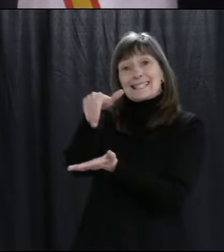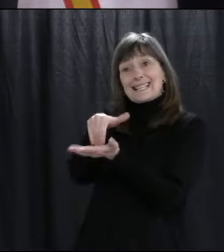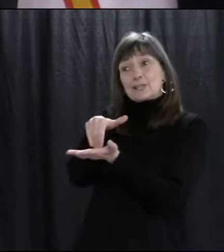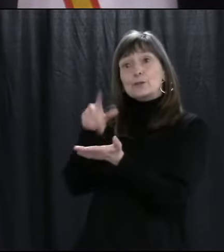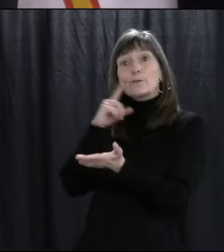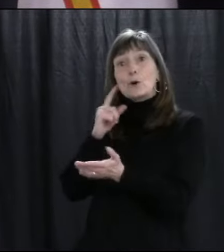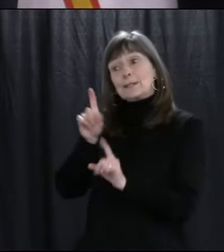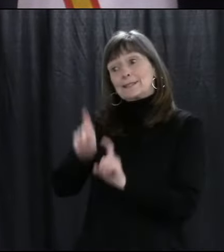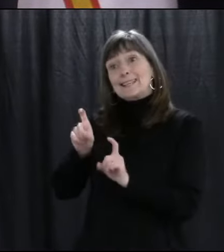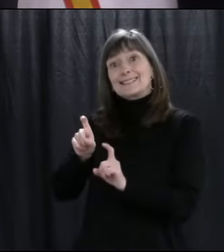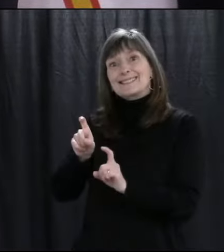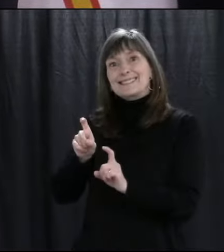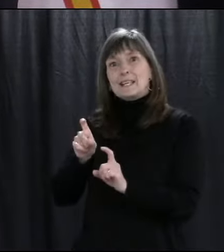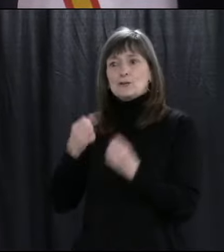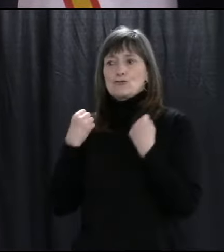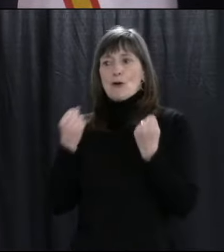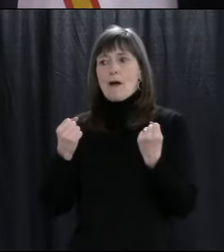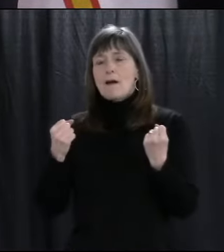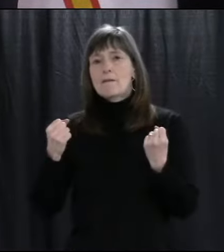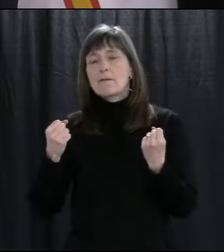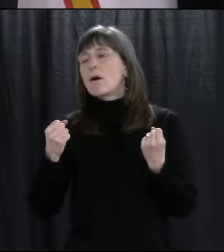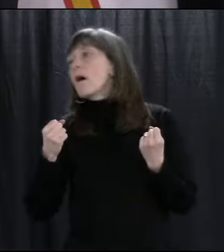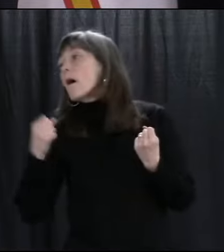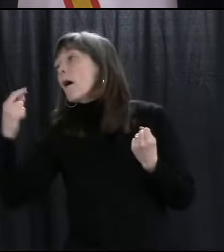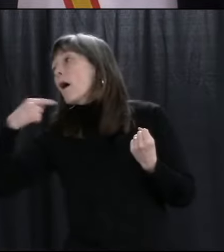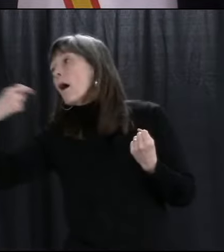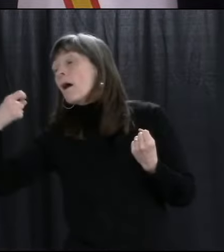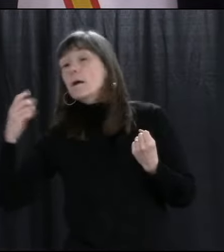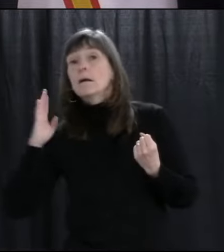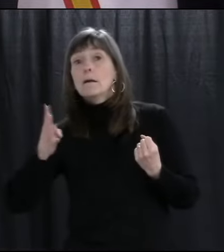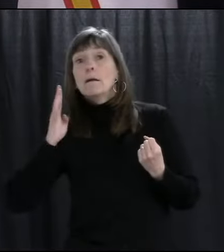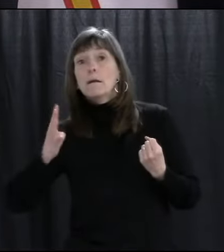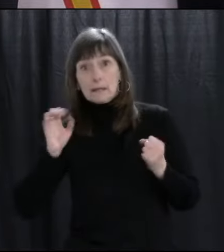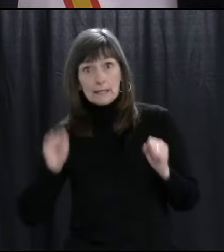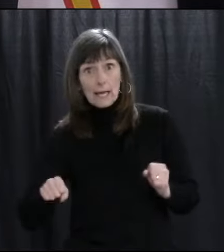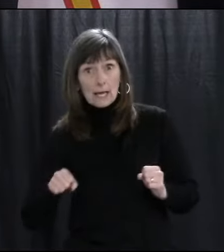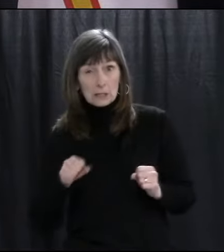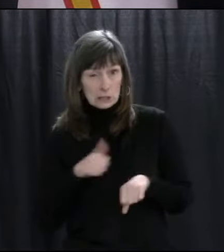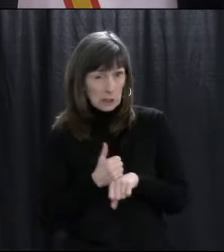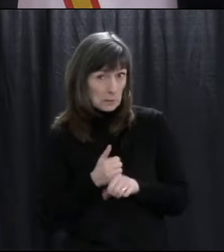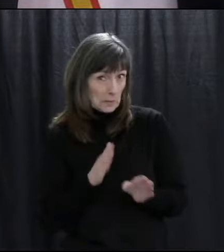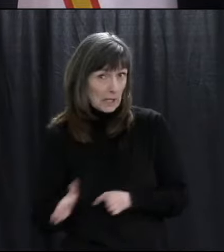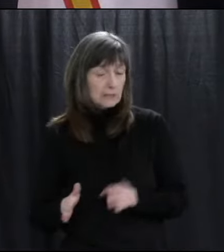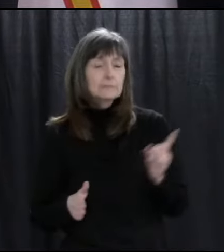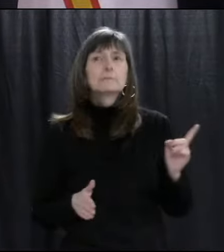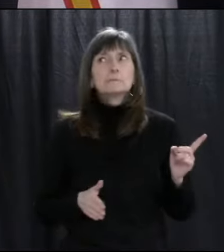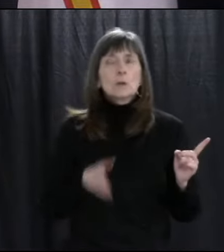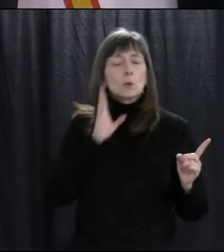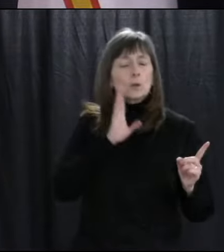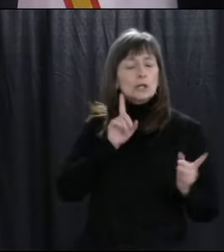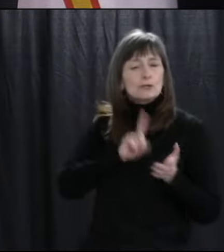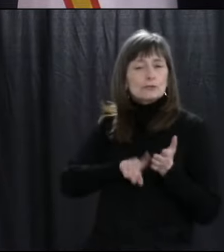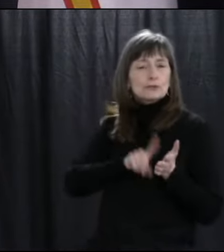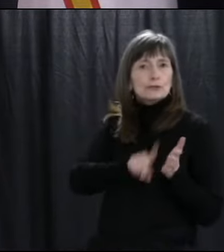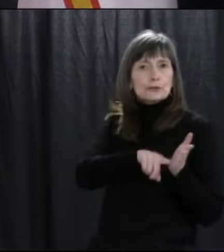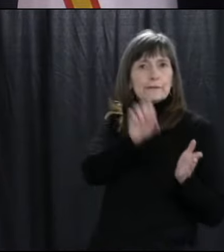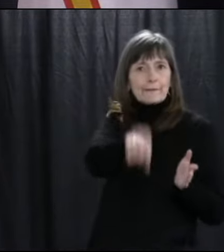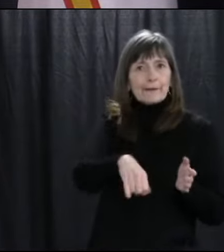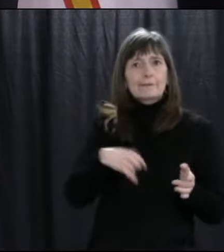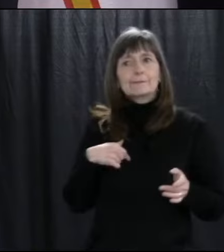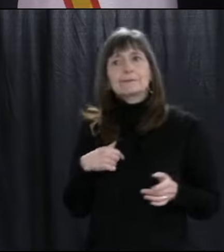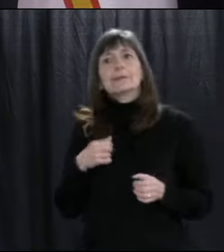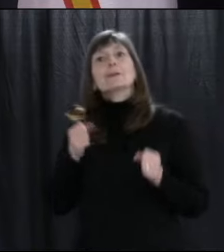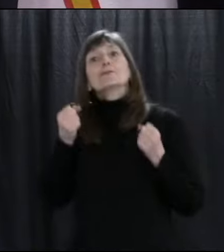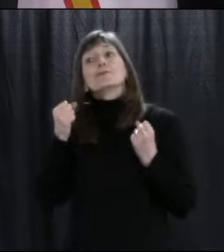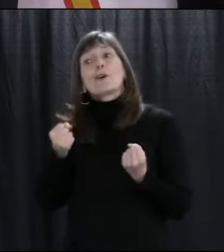the RHAs are looking at assessment and testing centers. Drive-through models have been used